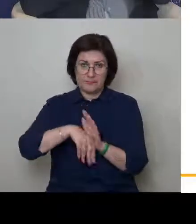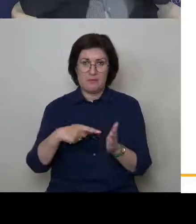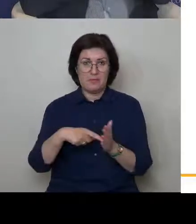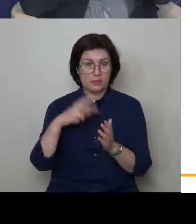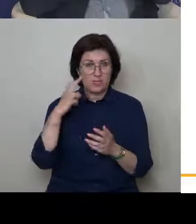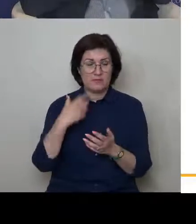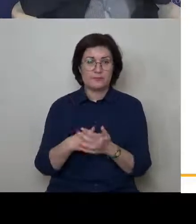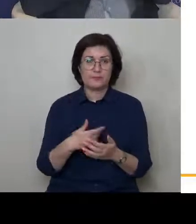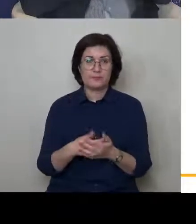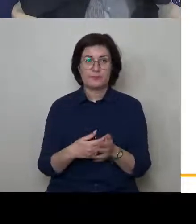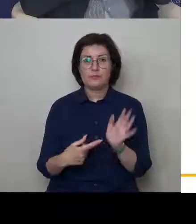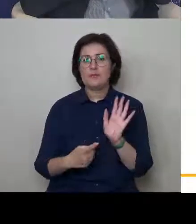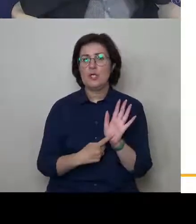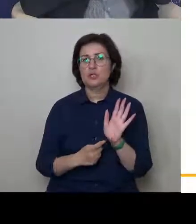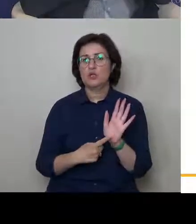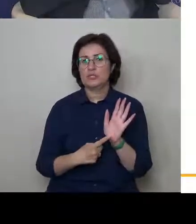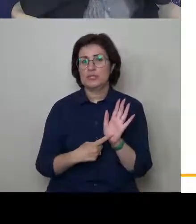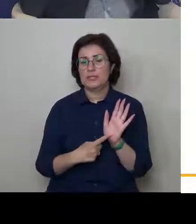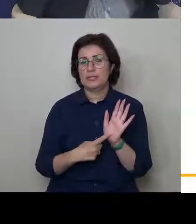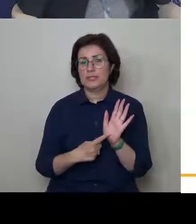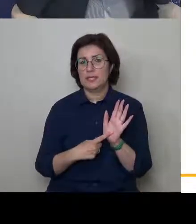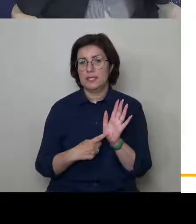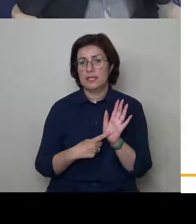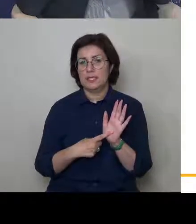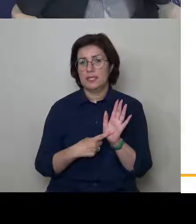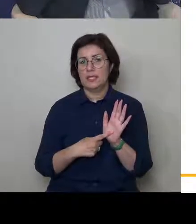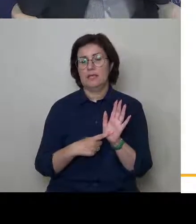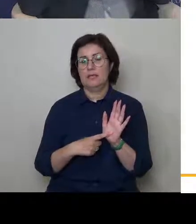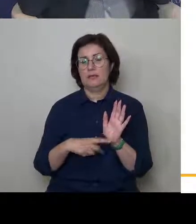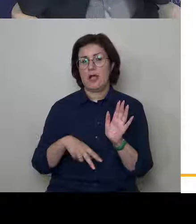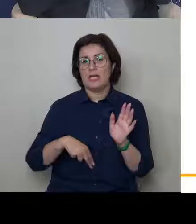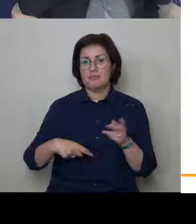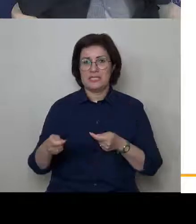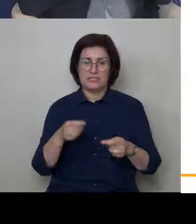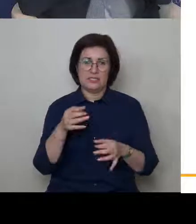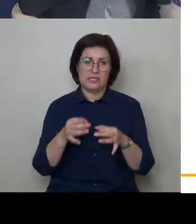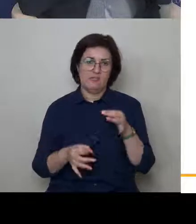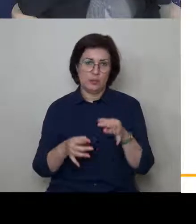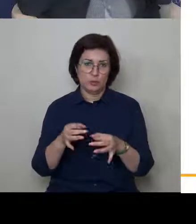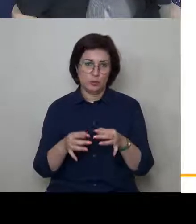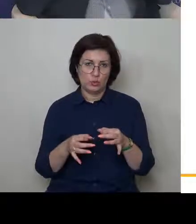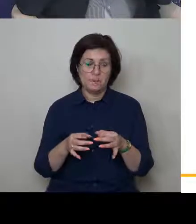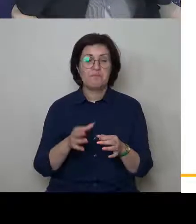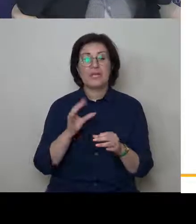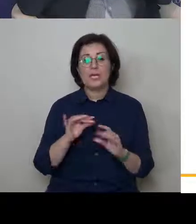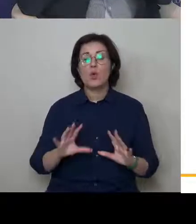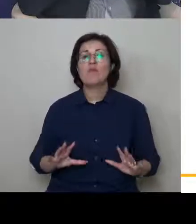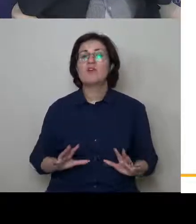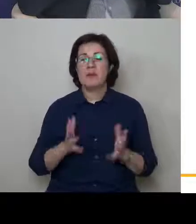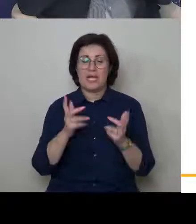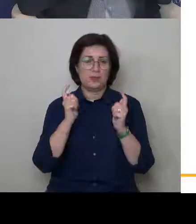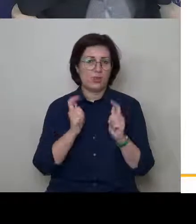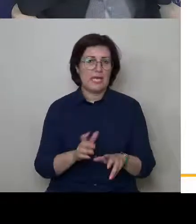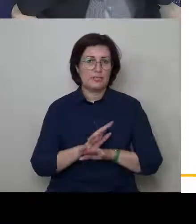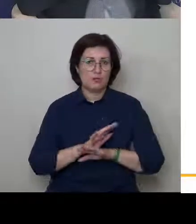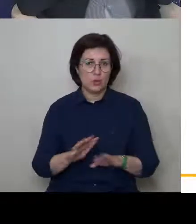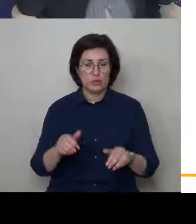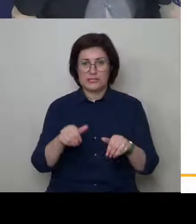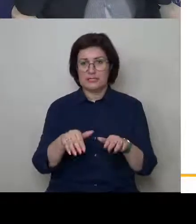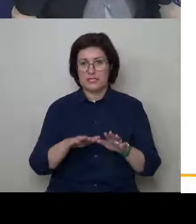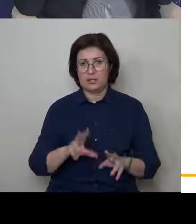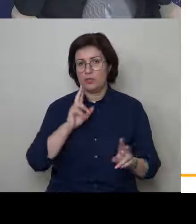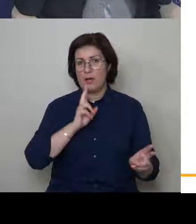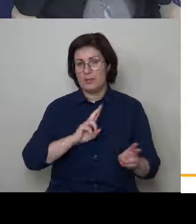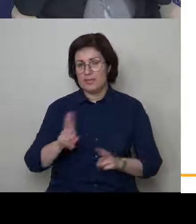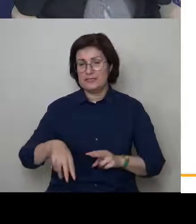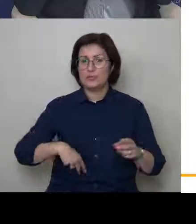to be launched with the administrative court of appeal in the appellate district that includes the